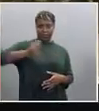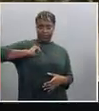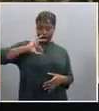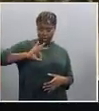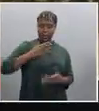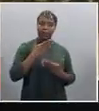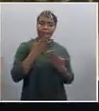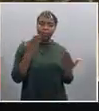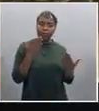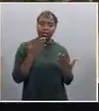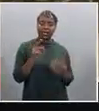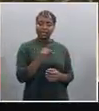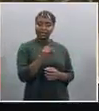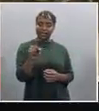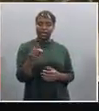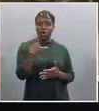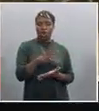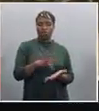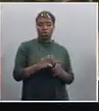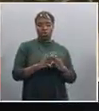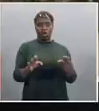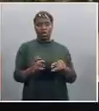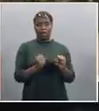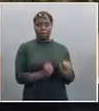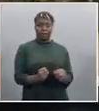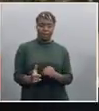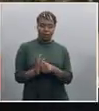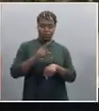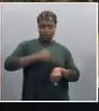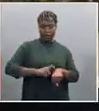the subcontractors not honouring the